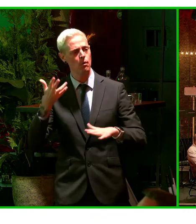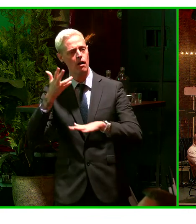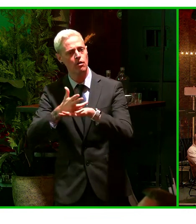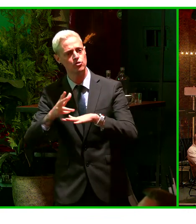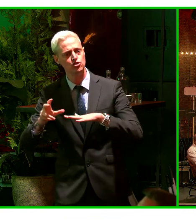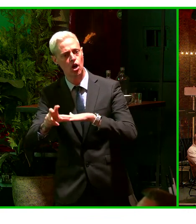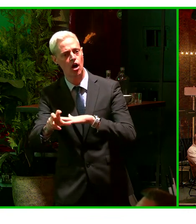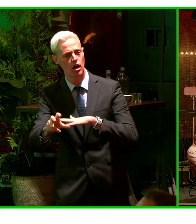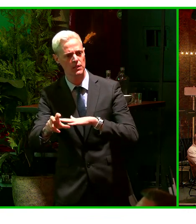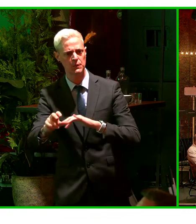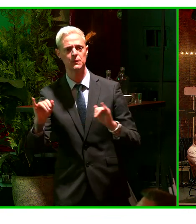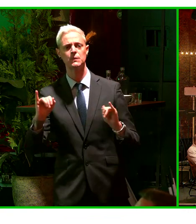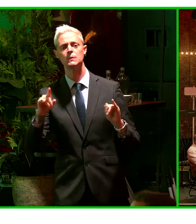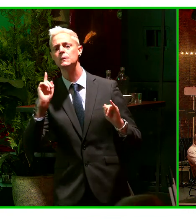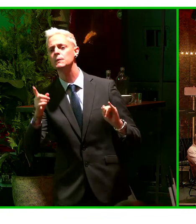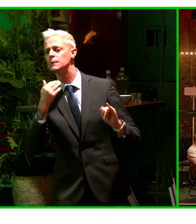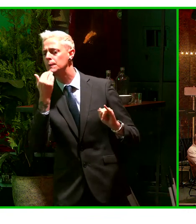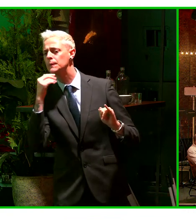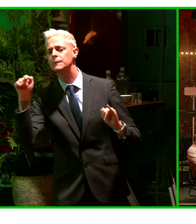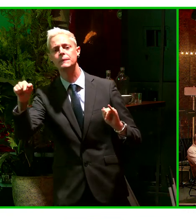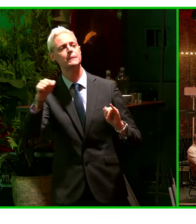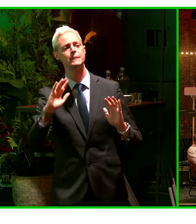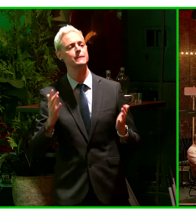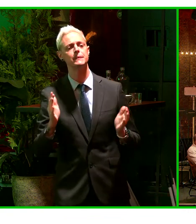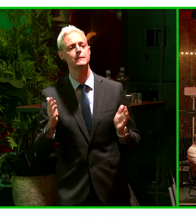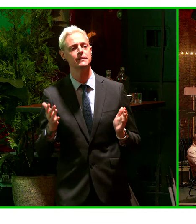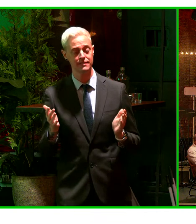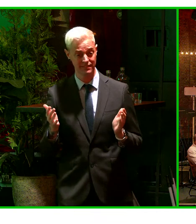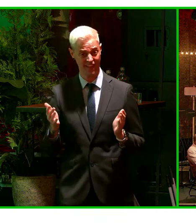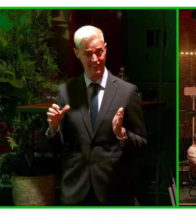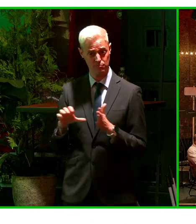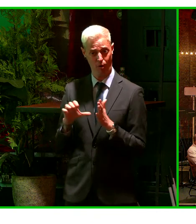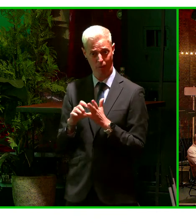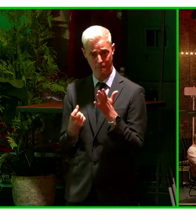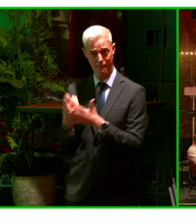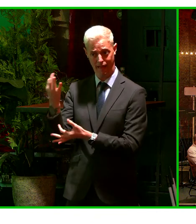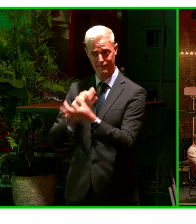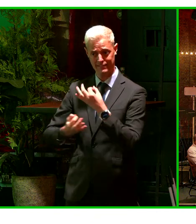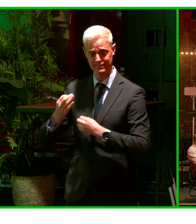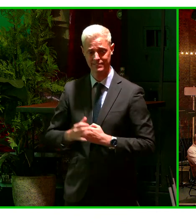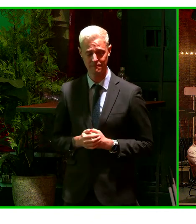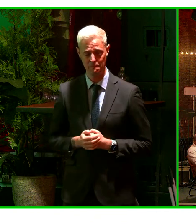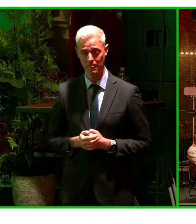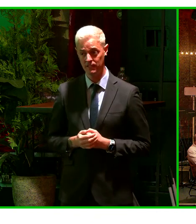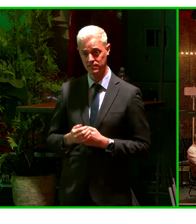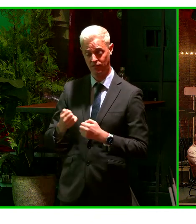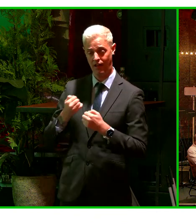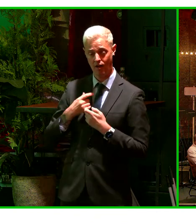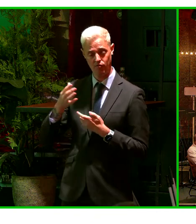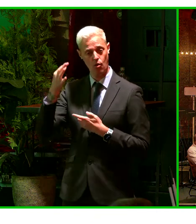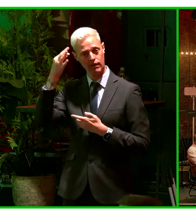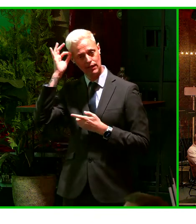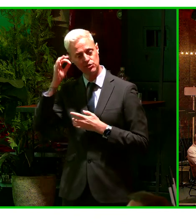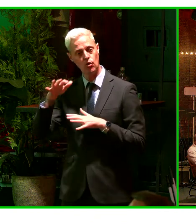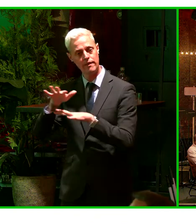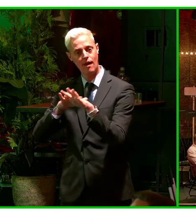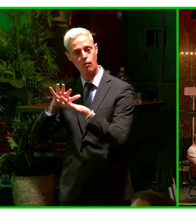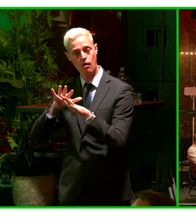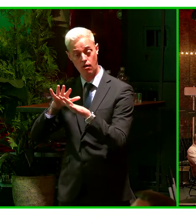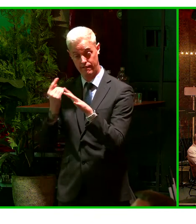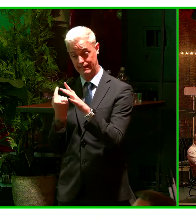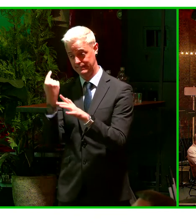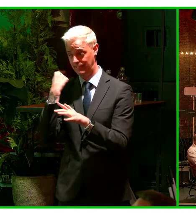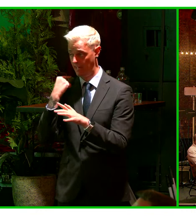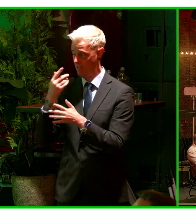charging anxiety. Oh, there's not enough charges. And I think the County Council Network yesterday put out a